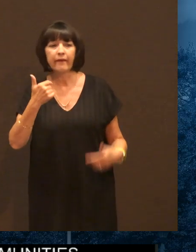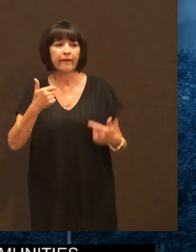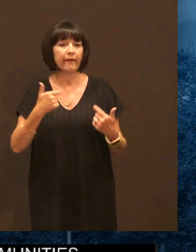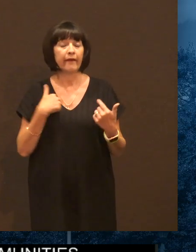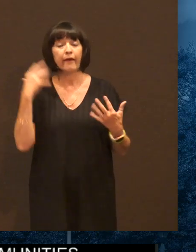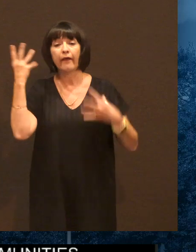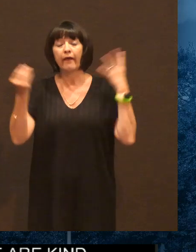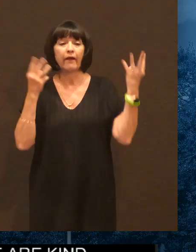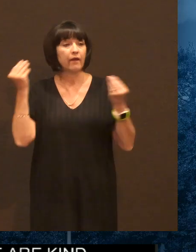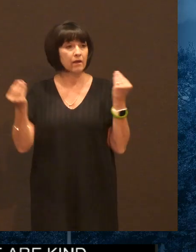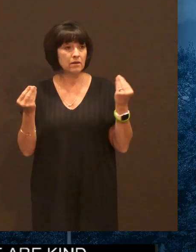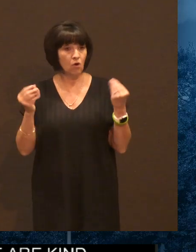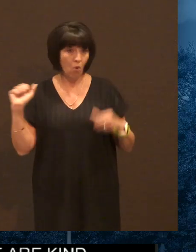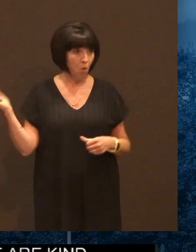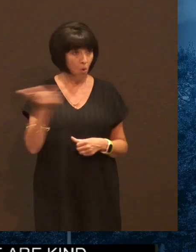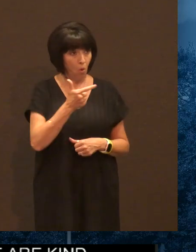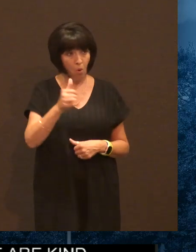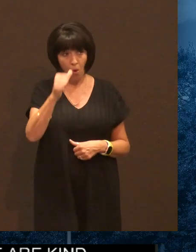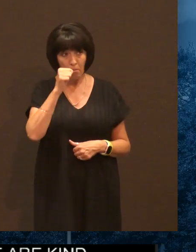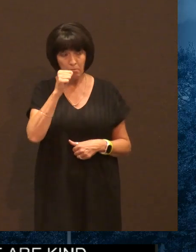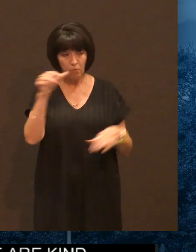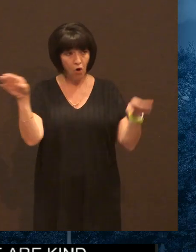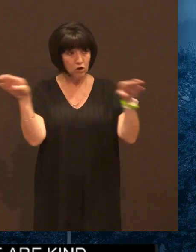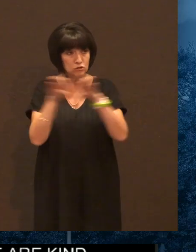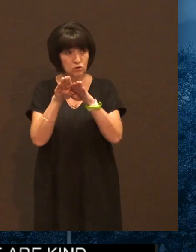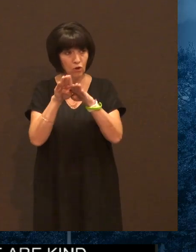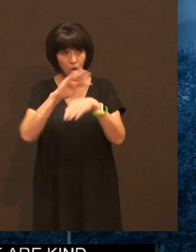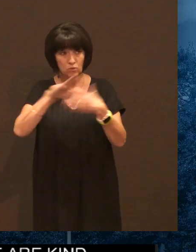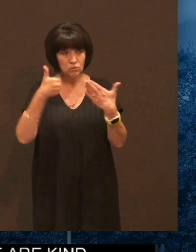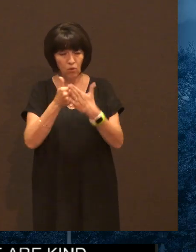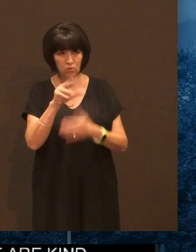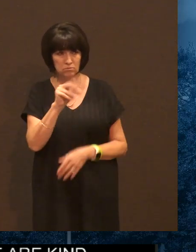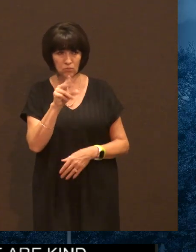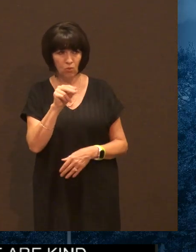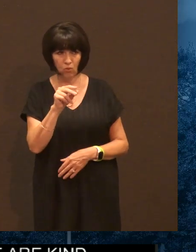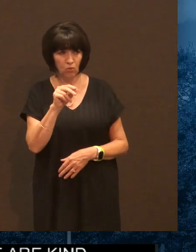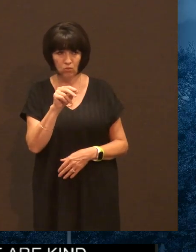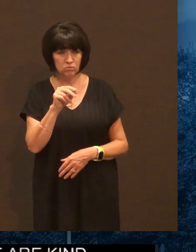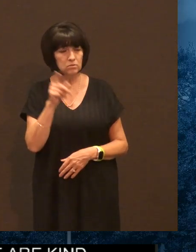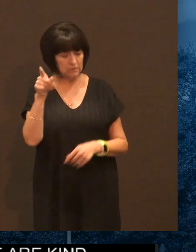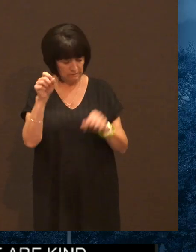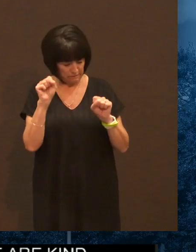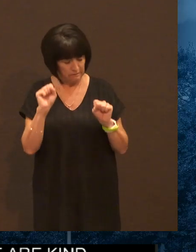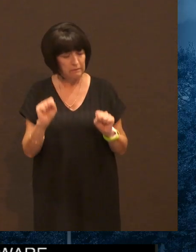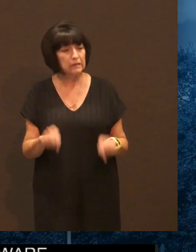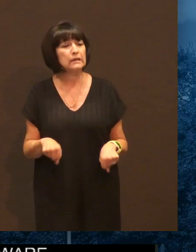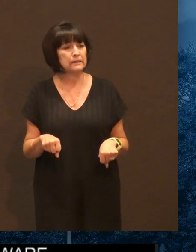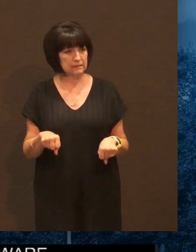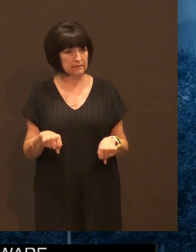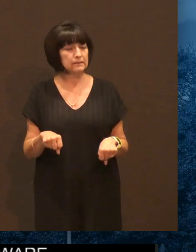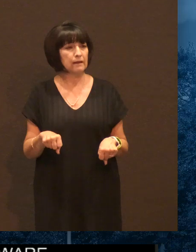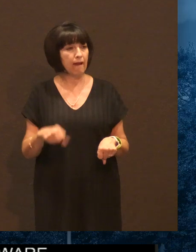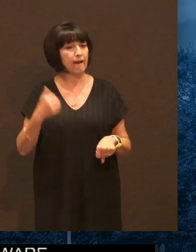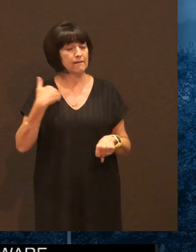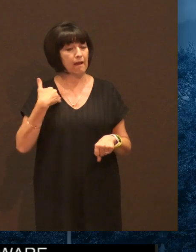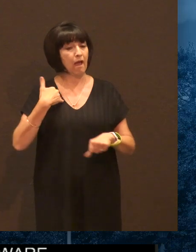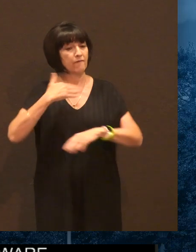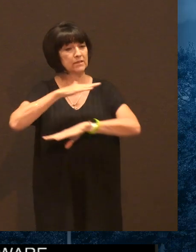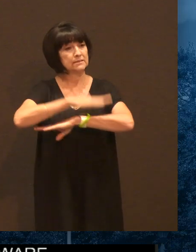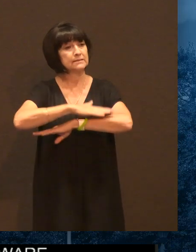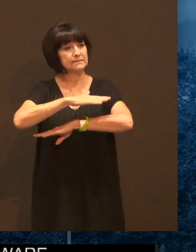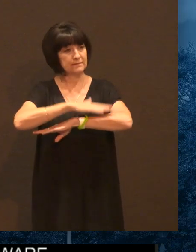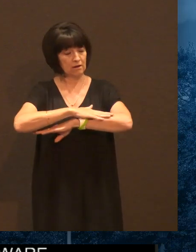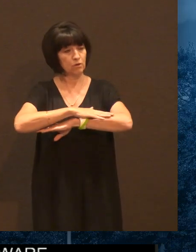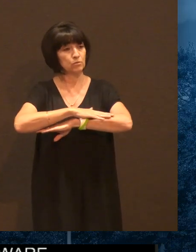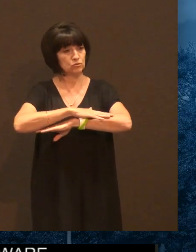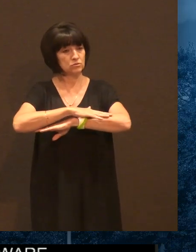are not completely closed in Delaware, let's be clear about that. If they can arrange to have table settings in a